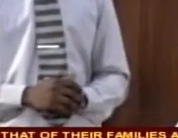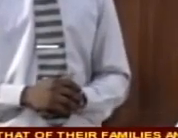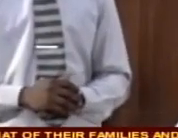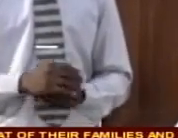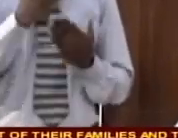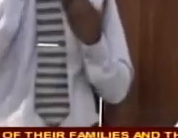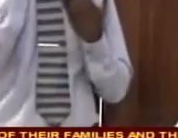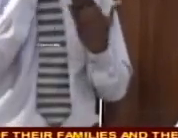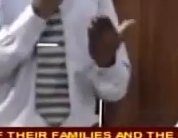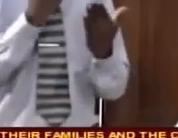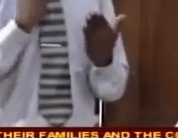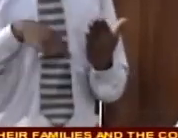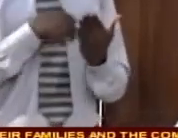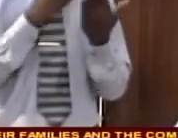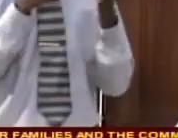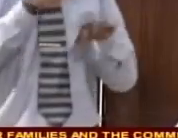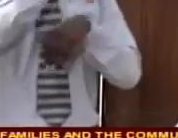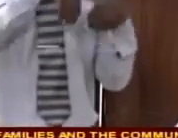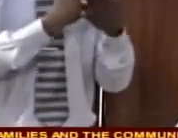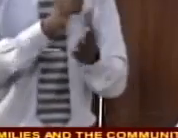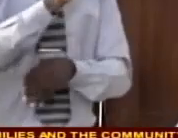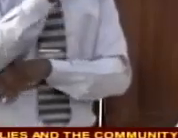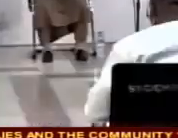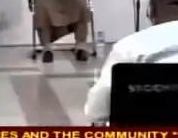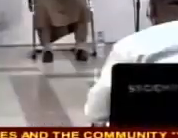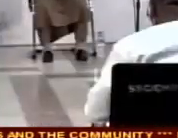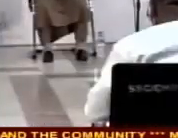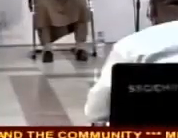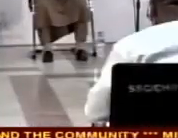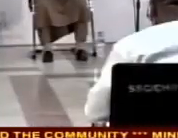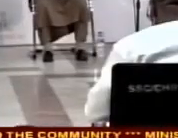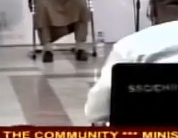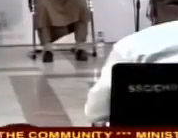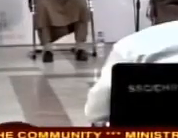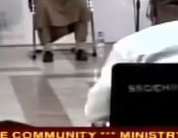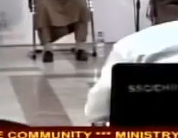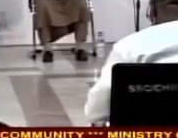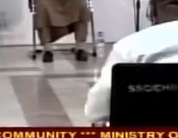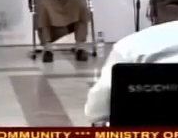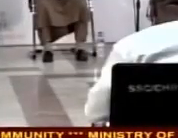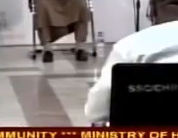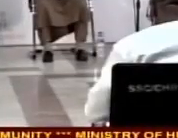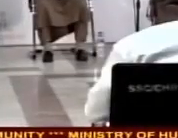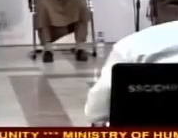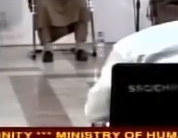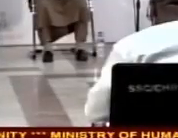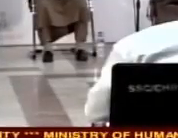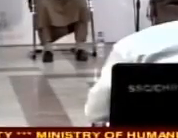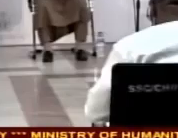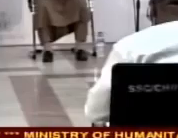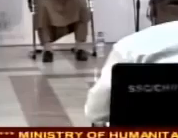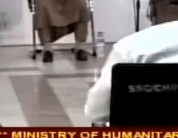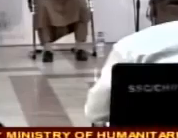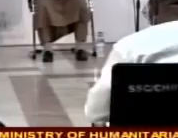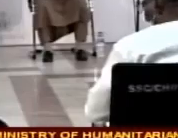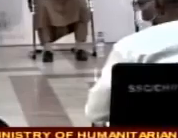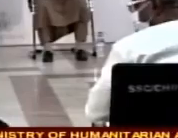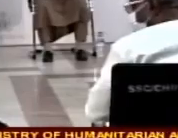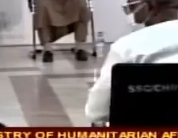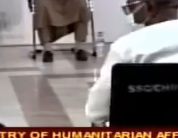Thank you. We have taken all the questions for the day. They have been directed at the Honorable Minister